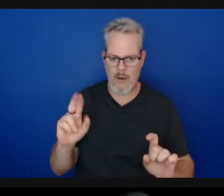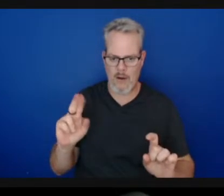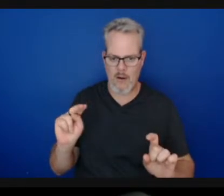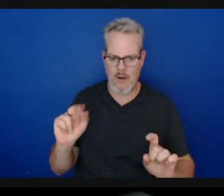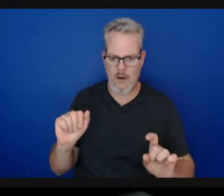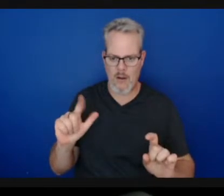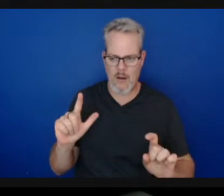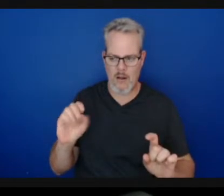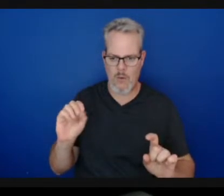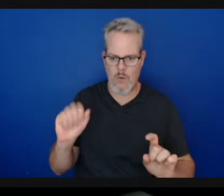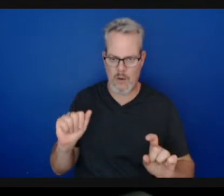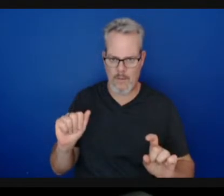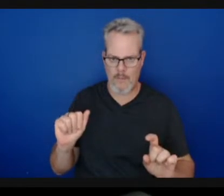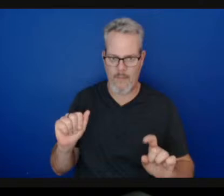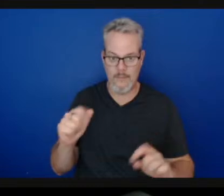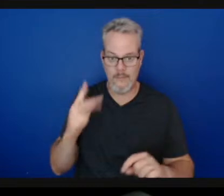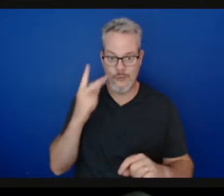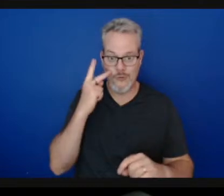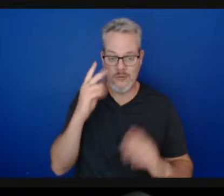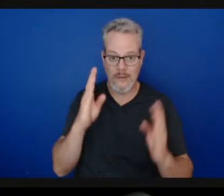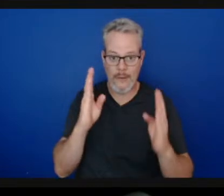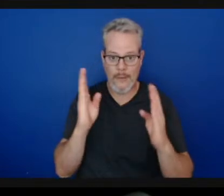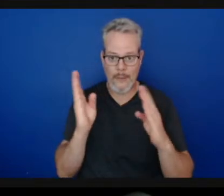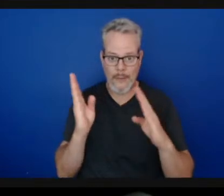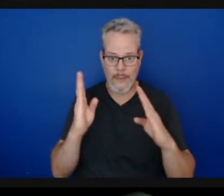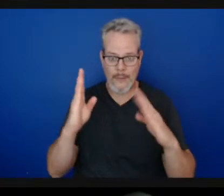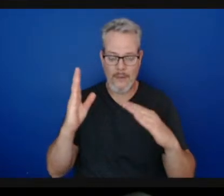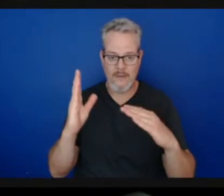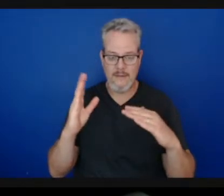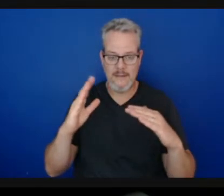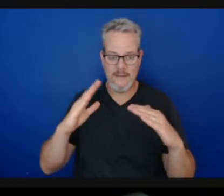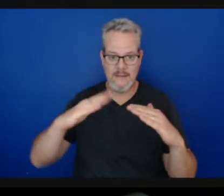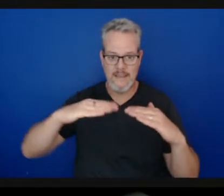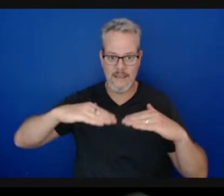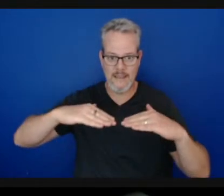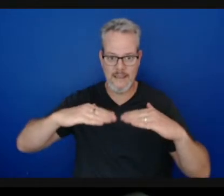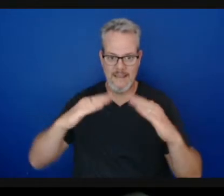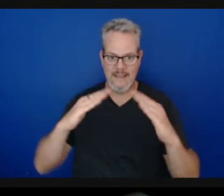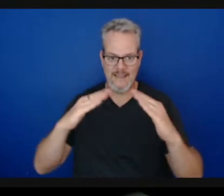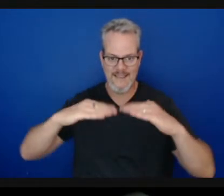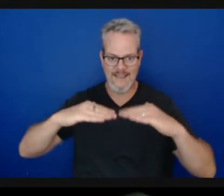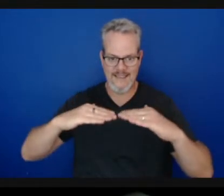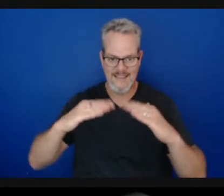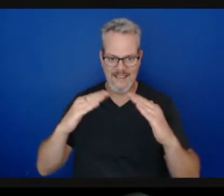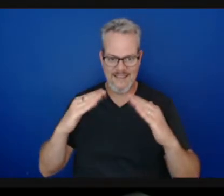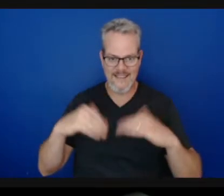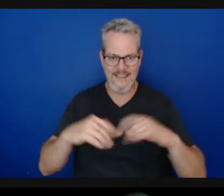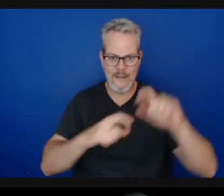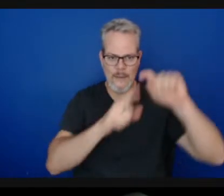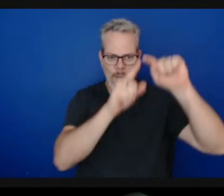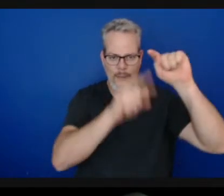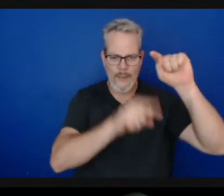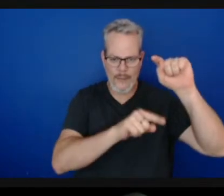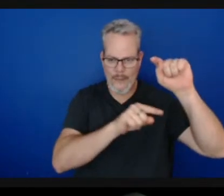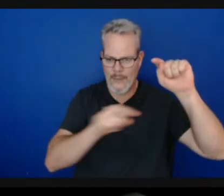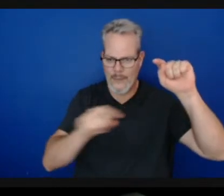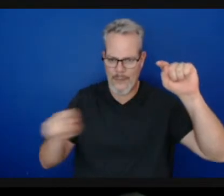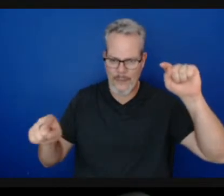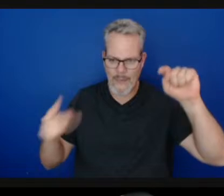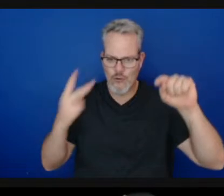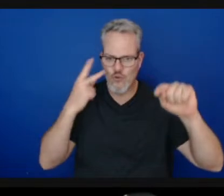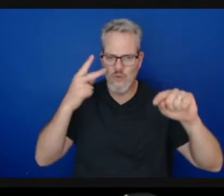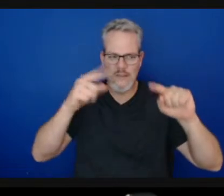And there's our tilt for the last week. We're so zoomed in that we're looking at decimals of microradians. So we see the variation of the